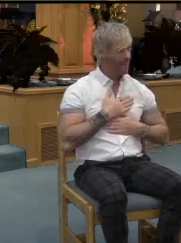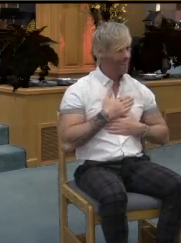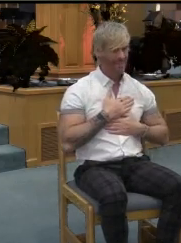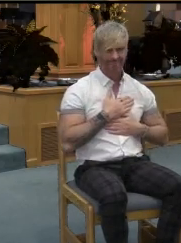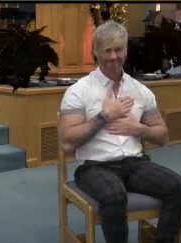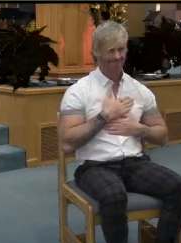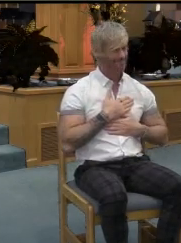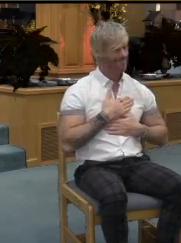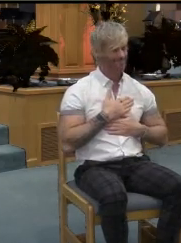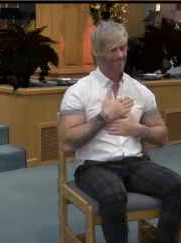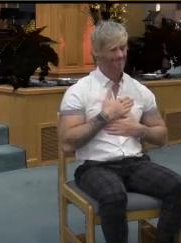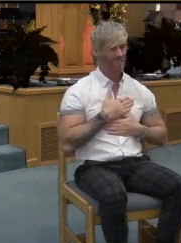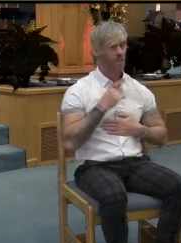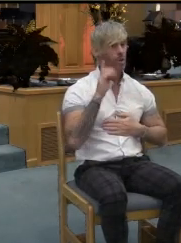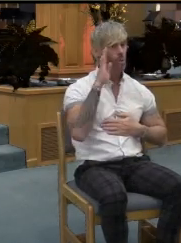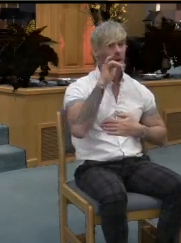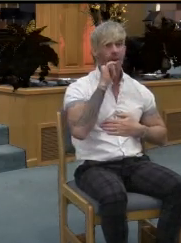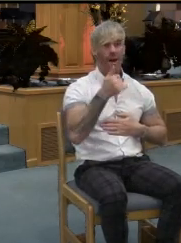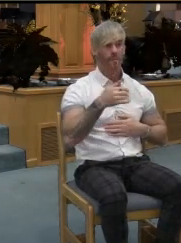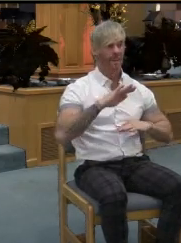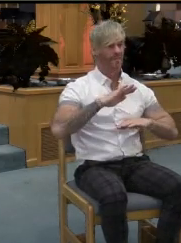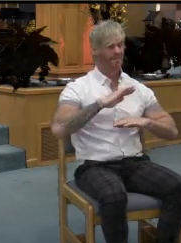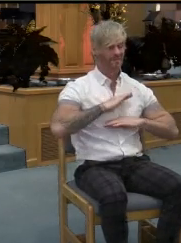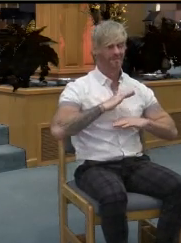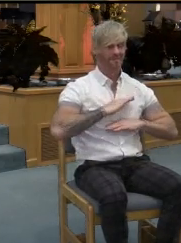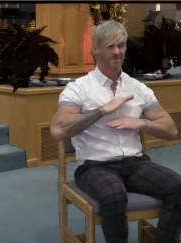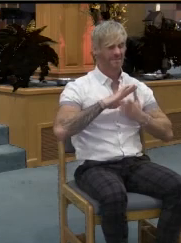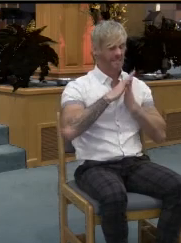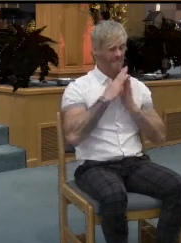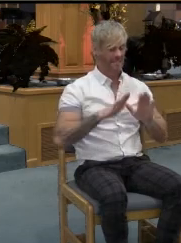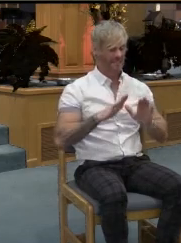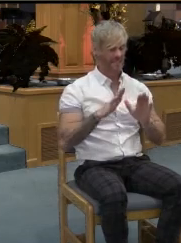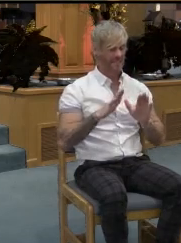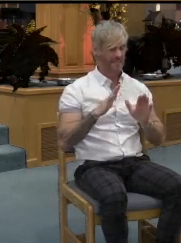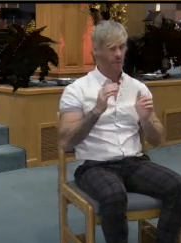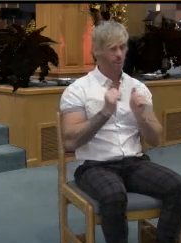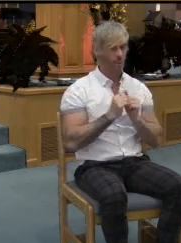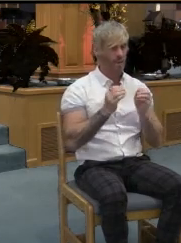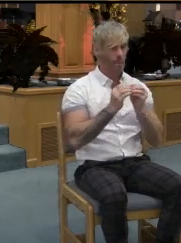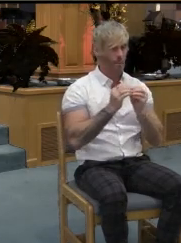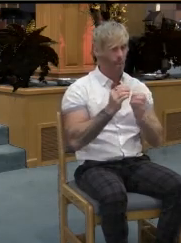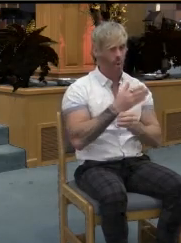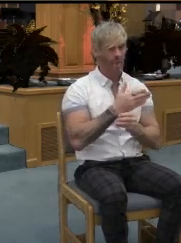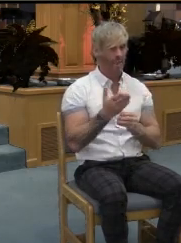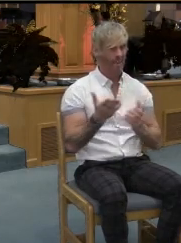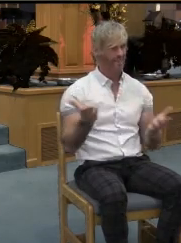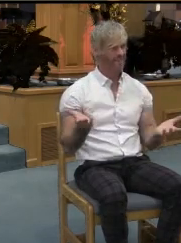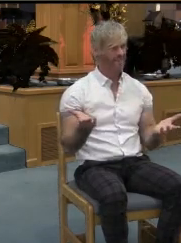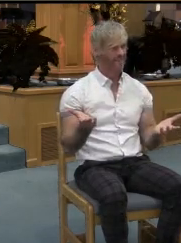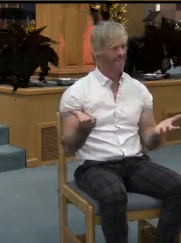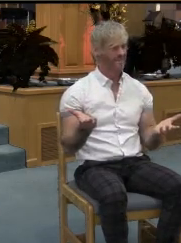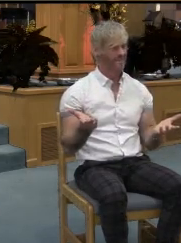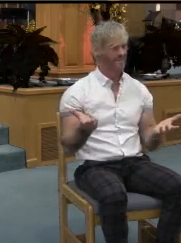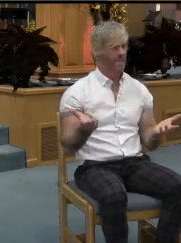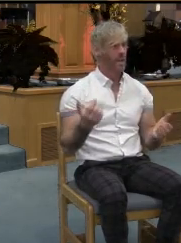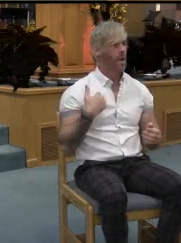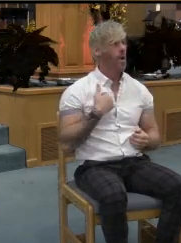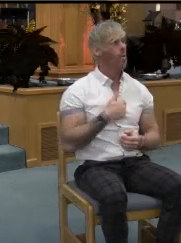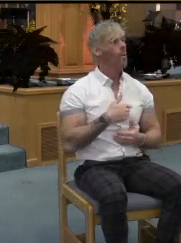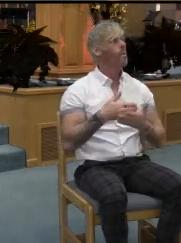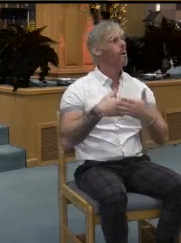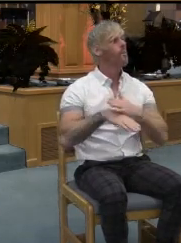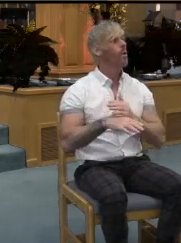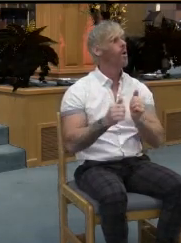having more things. But godliness with contentment is a great gain. For we brought nothing into this world and we can take nothing